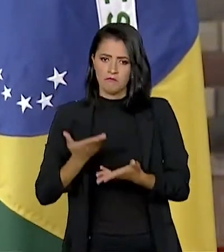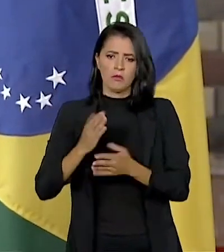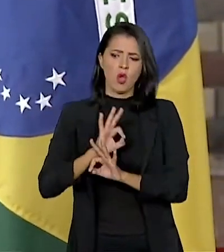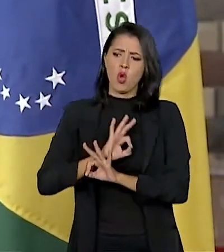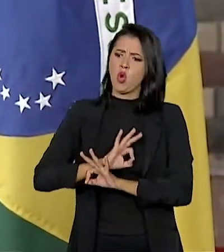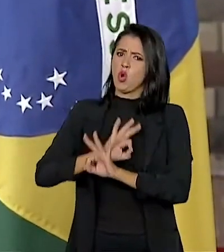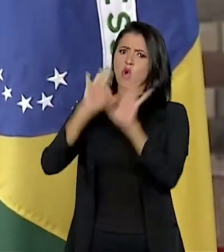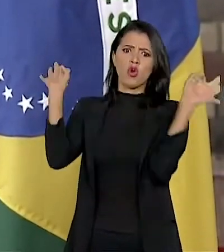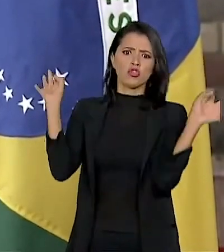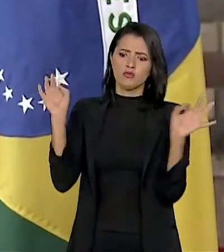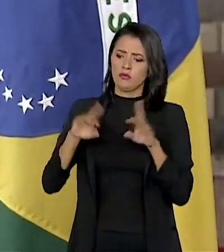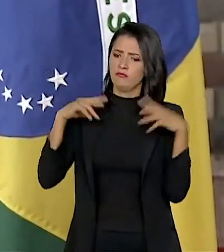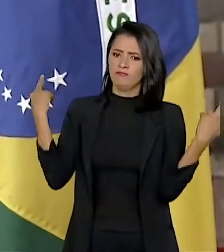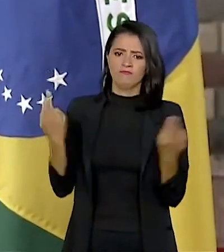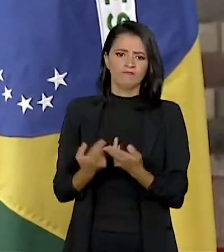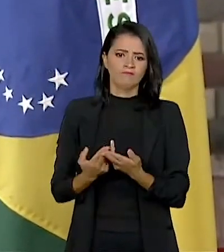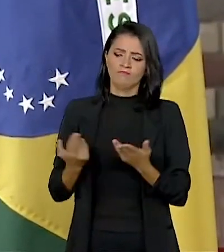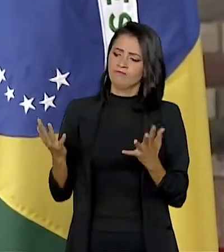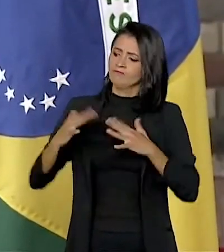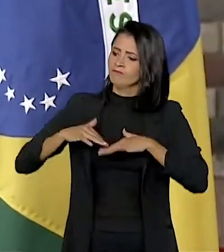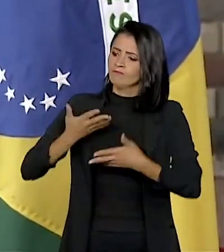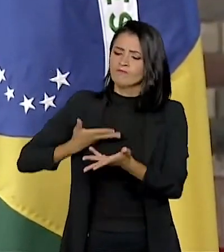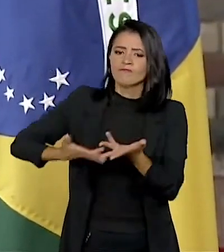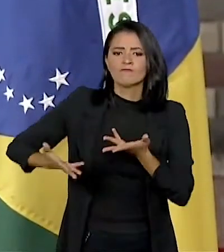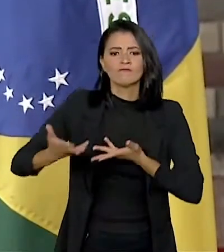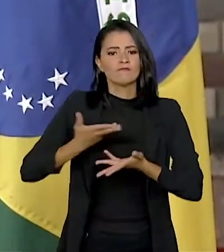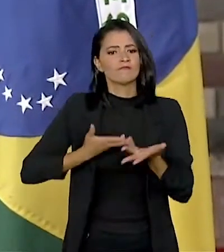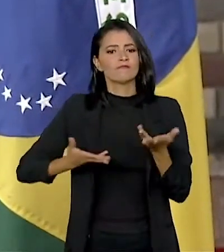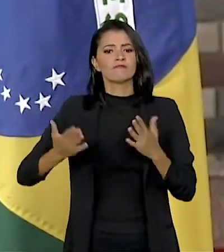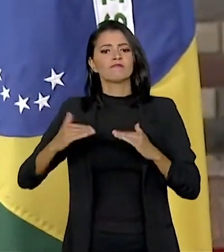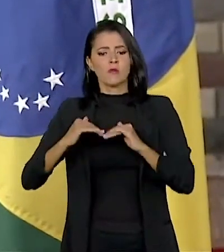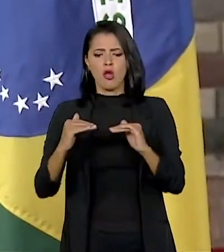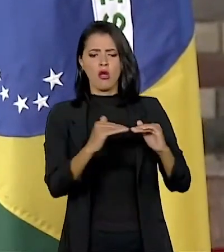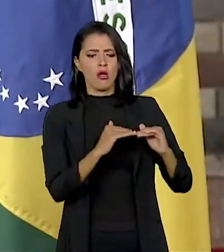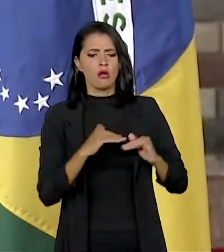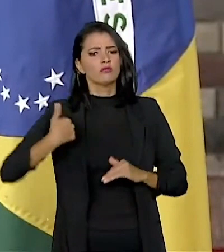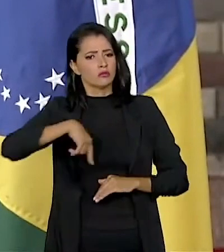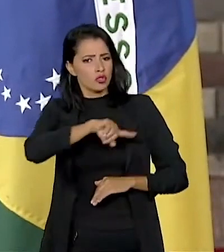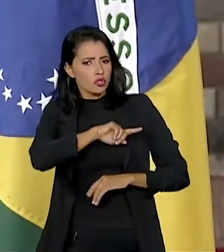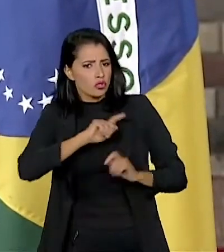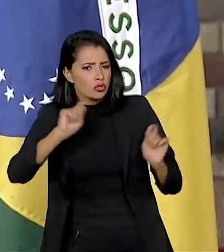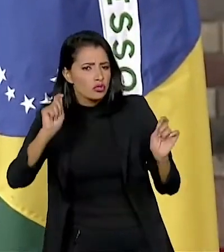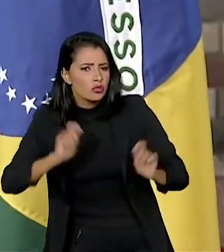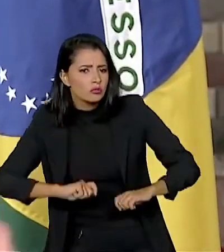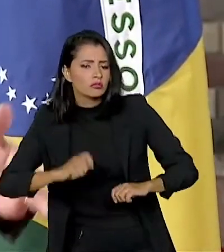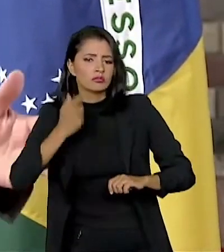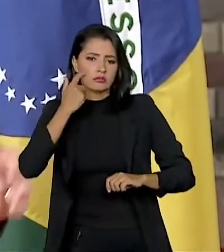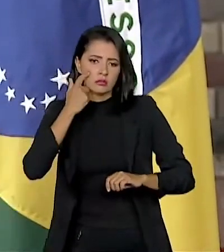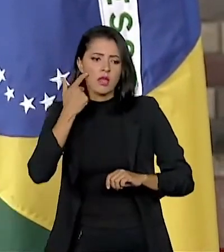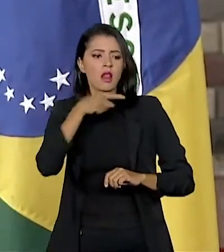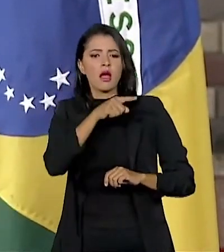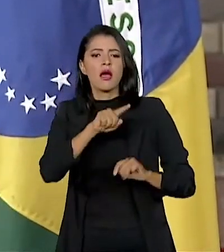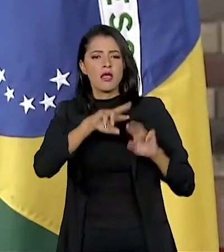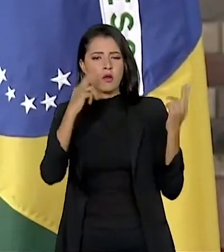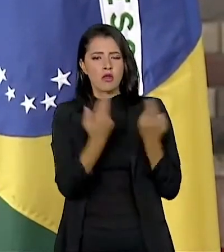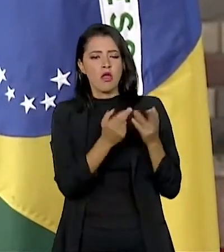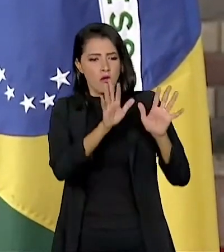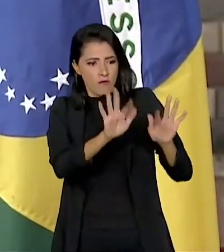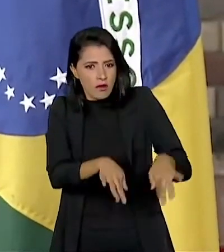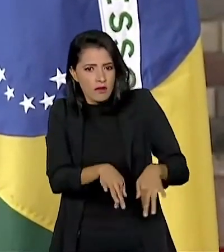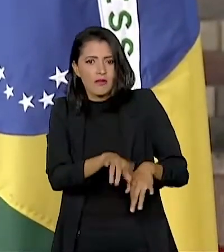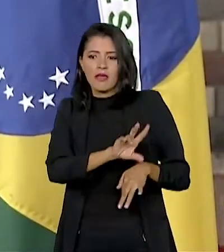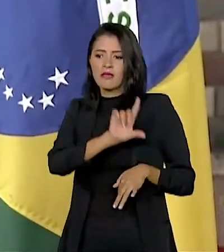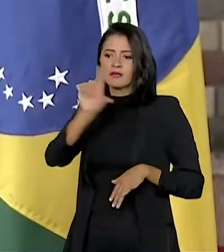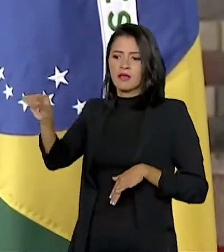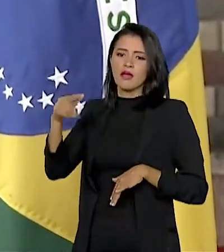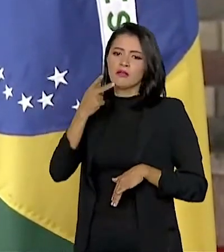produtiva, that will be productive, harmoniosa, in harmony, e que todos nós and that all of us saiamos de lá should leave that